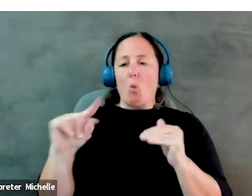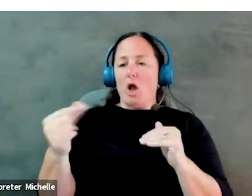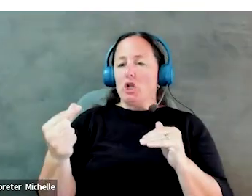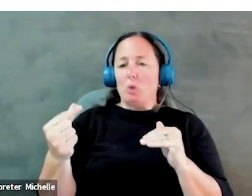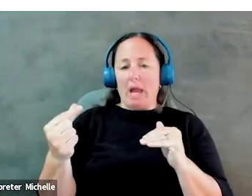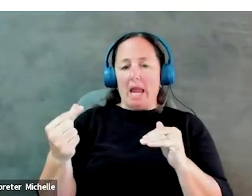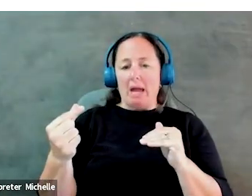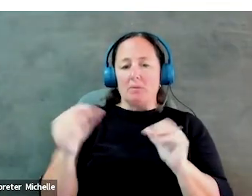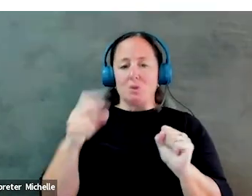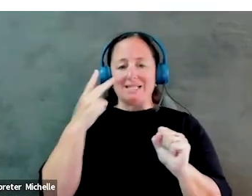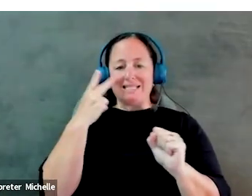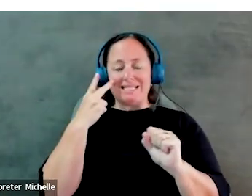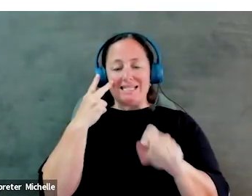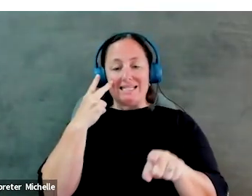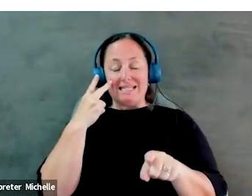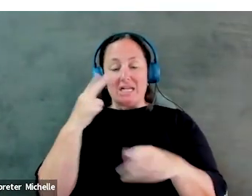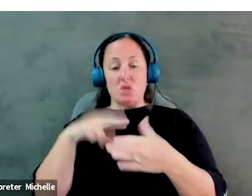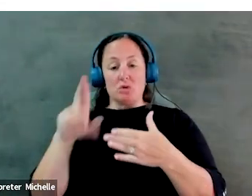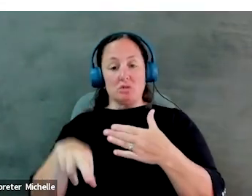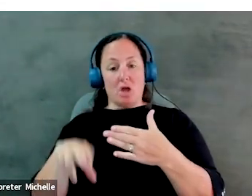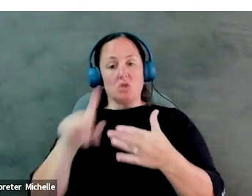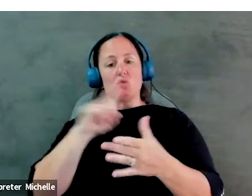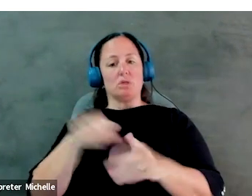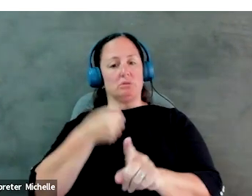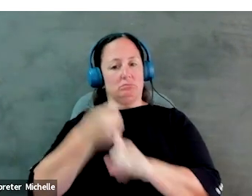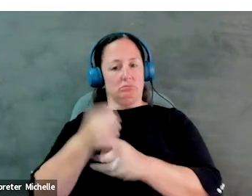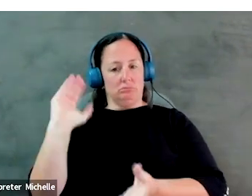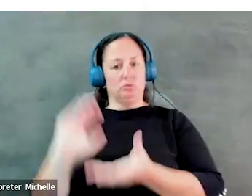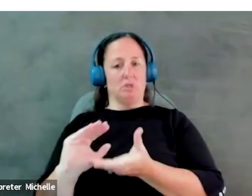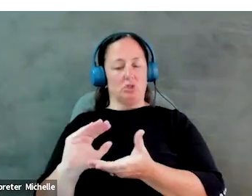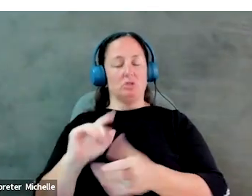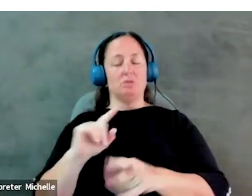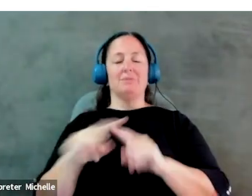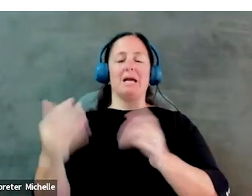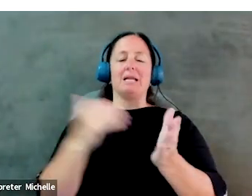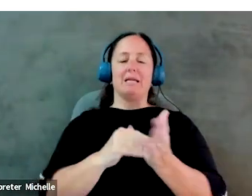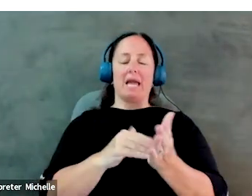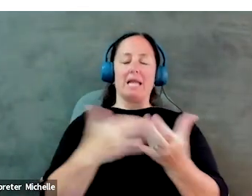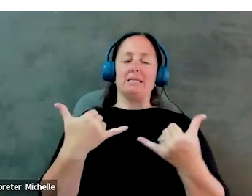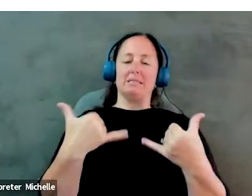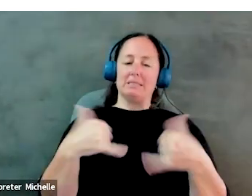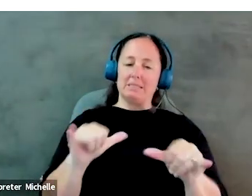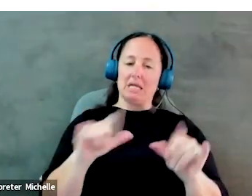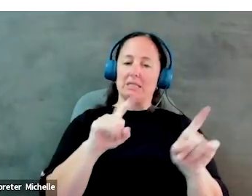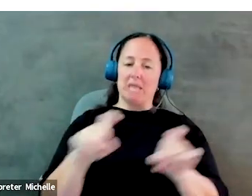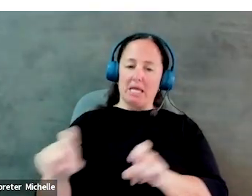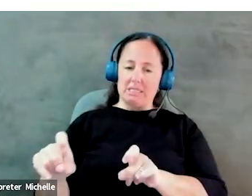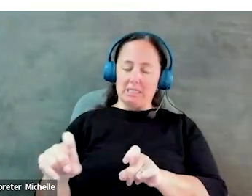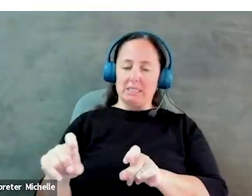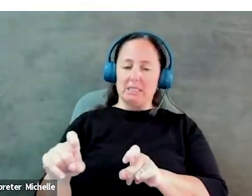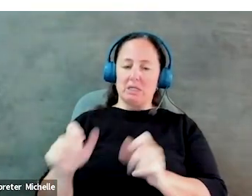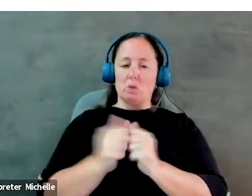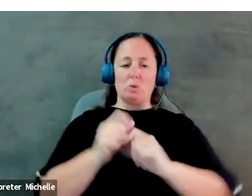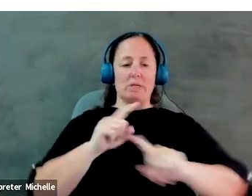nanoparticle. And as you can see in this particular case, it is a very significant reduction. But again, we're still